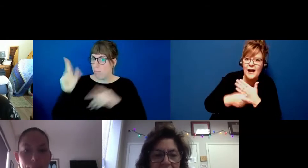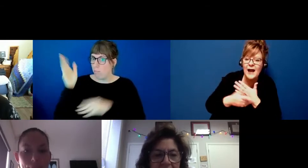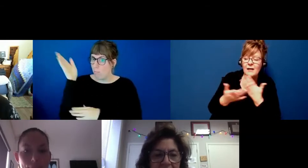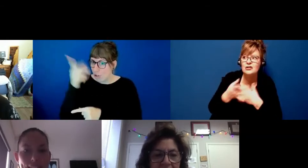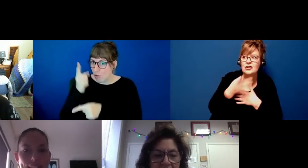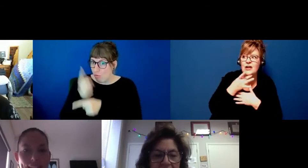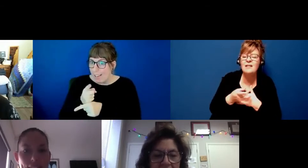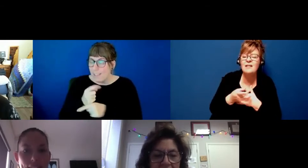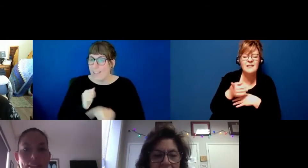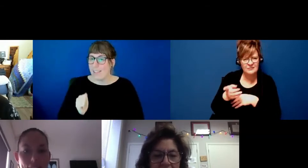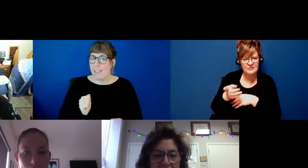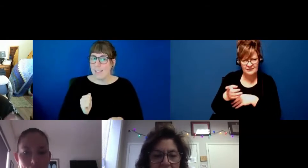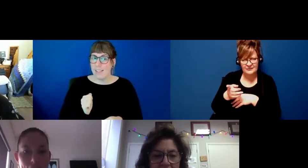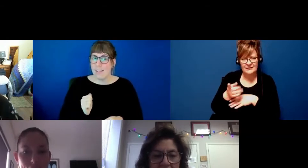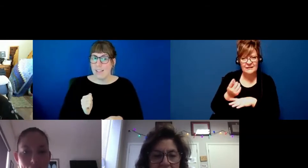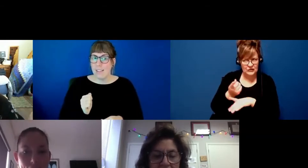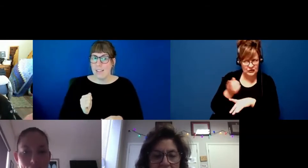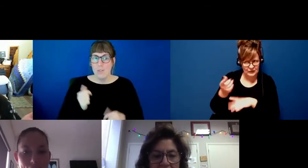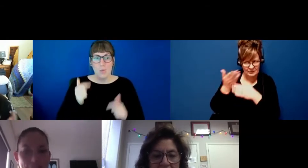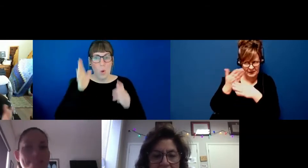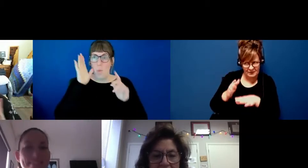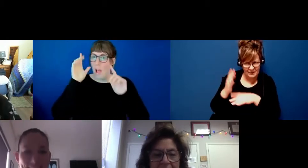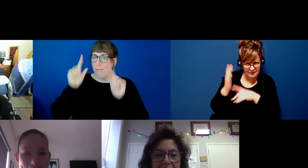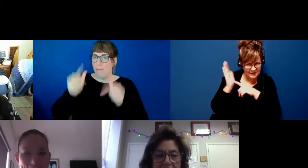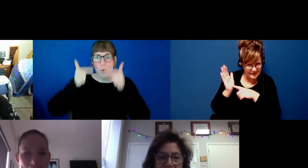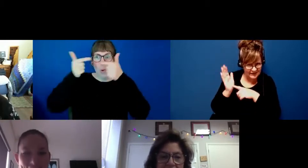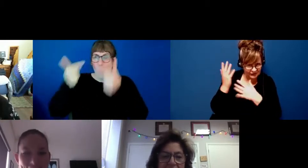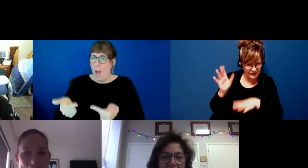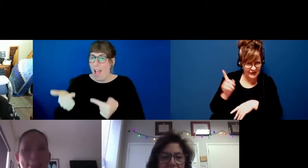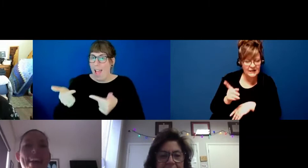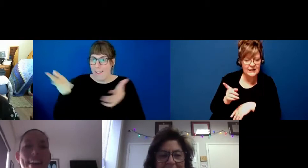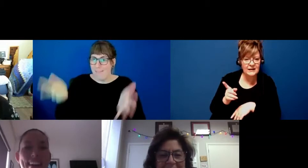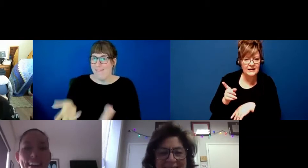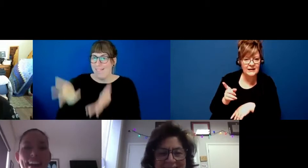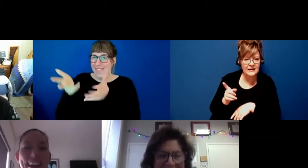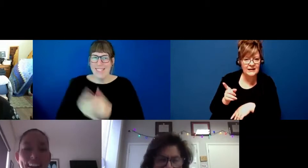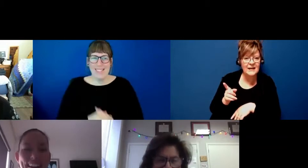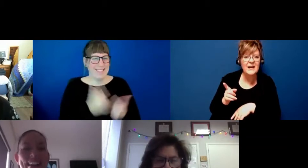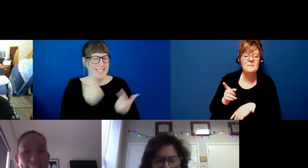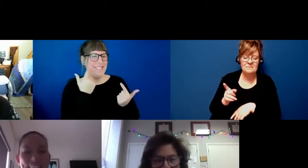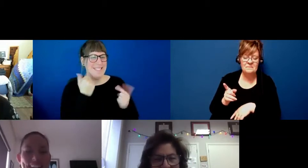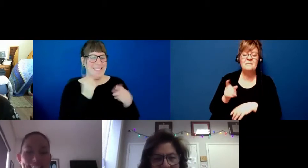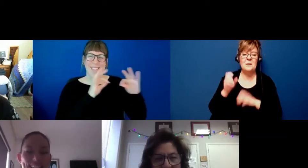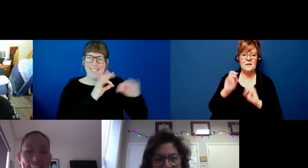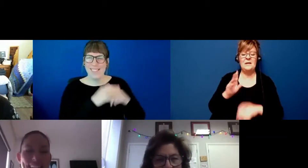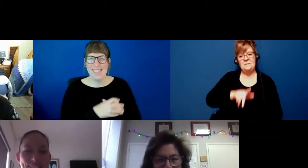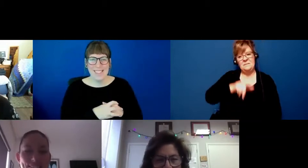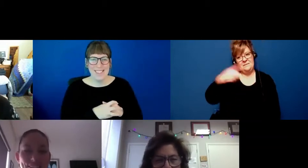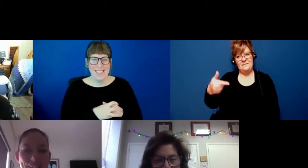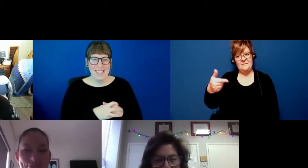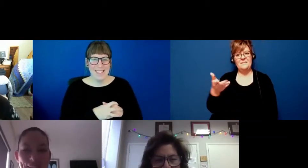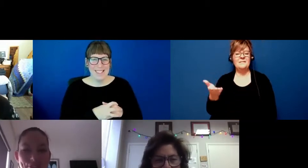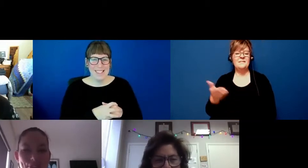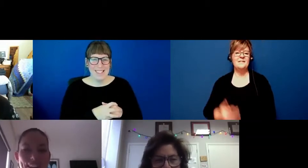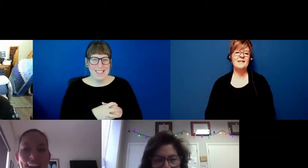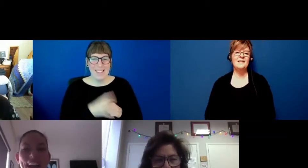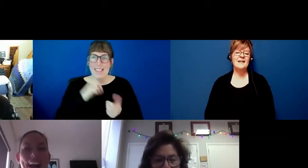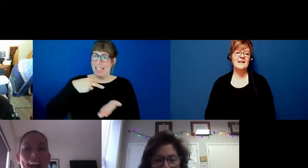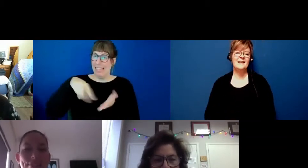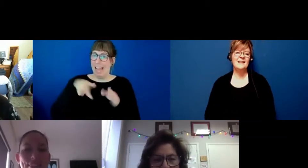us, so I will just hand the dance floor over to you. Nice. That was a great